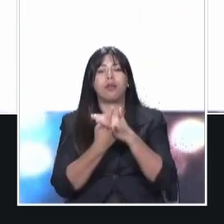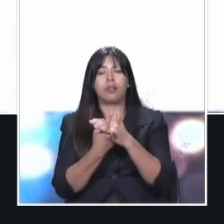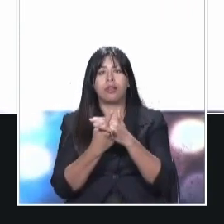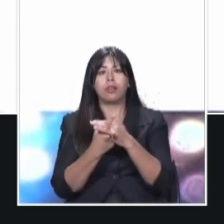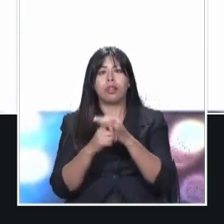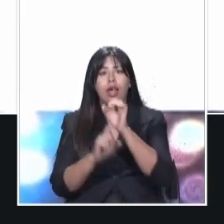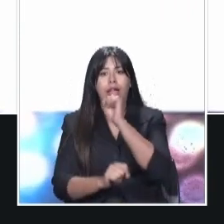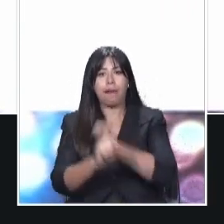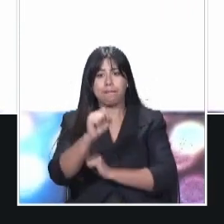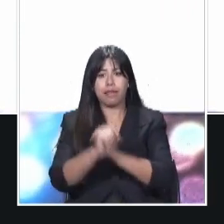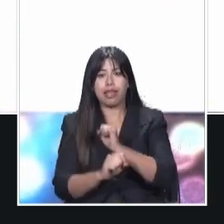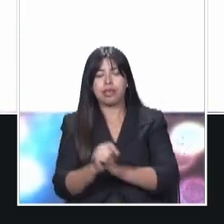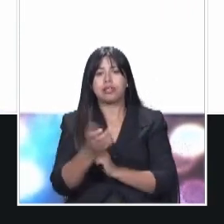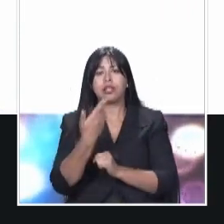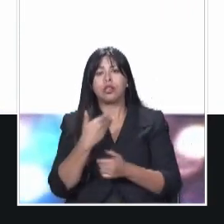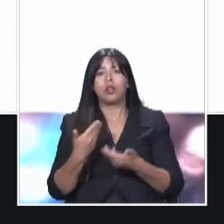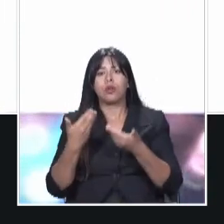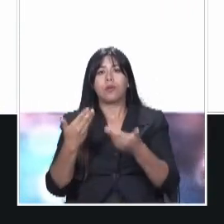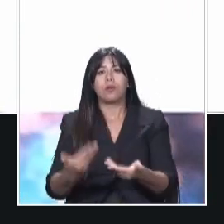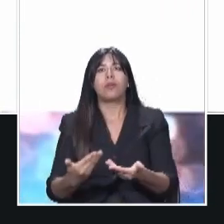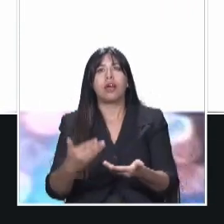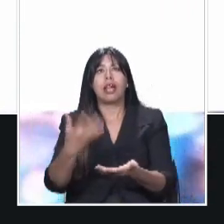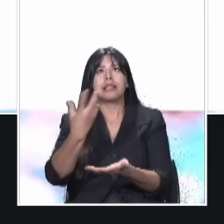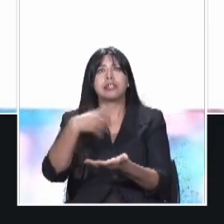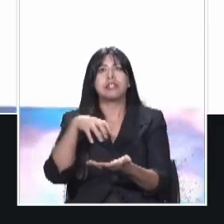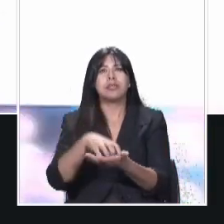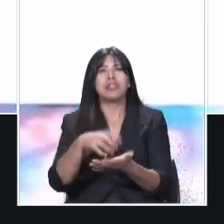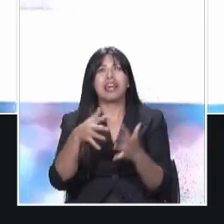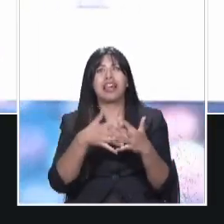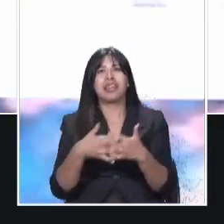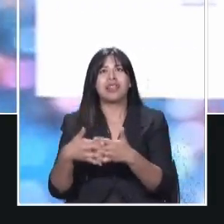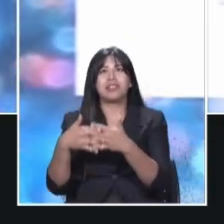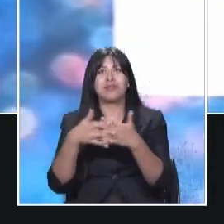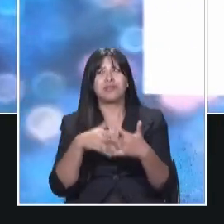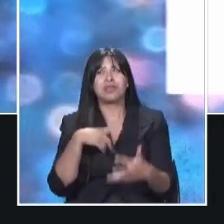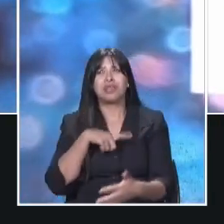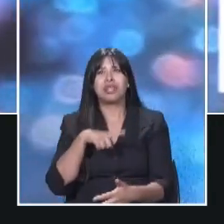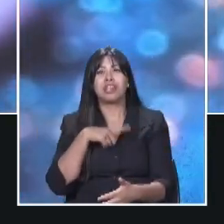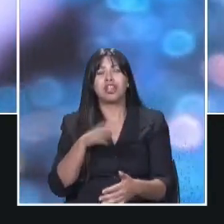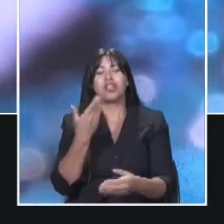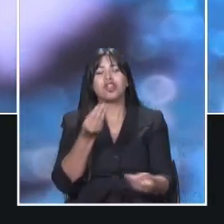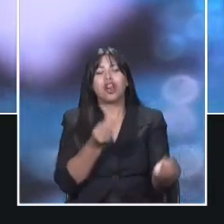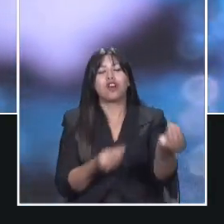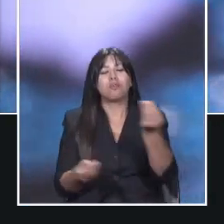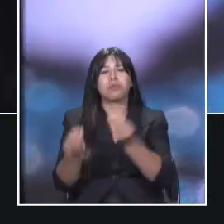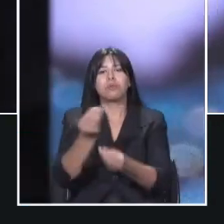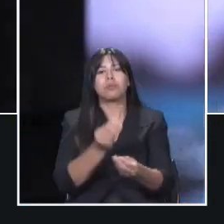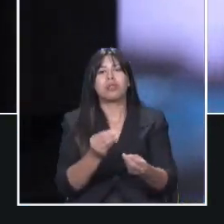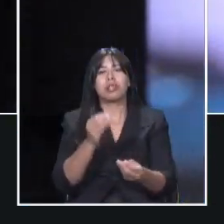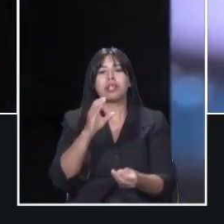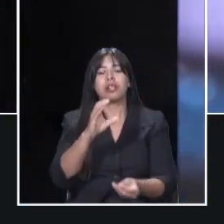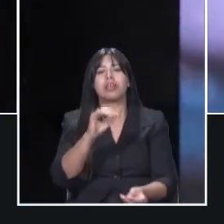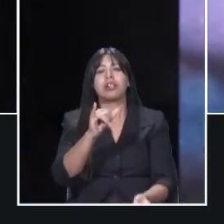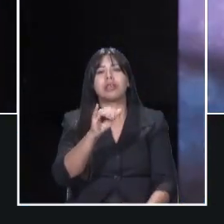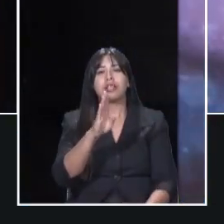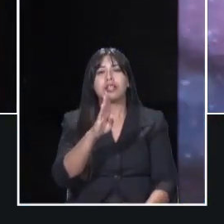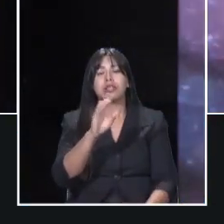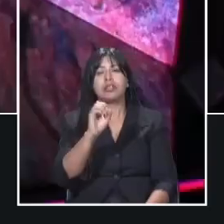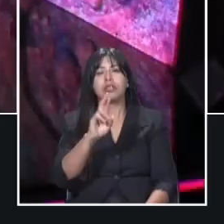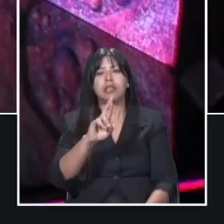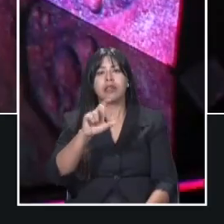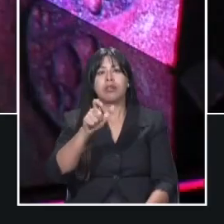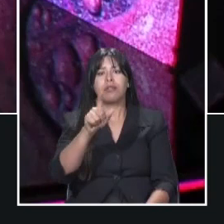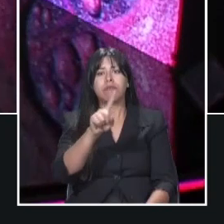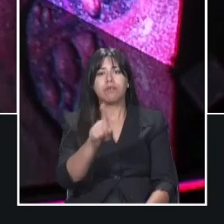cyborgs. What does this mean? We are building a new class of technology that